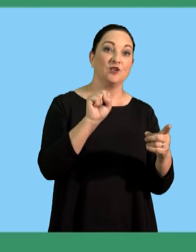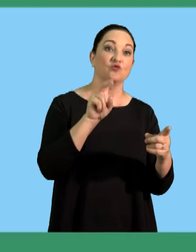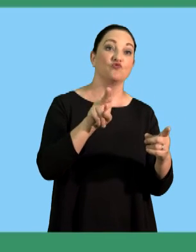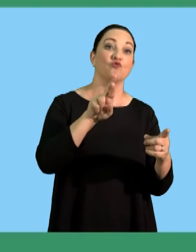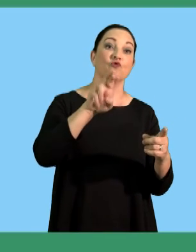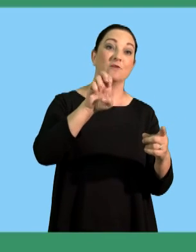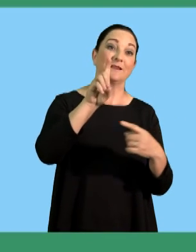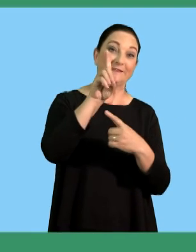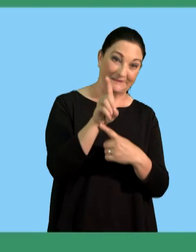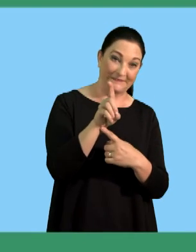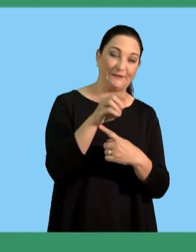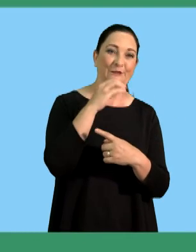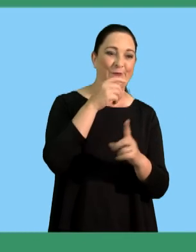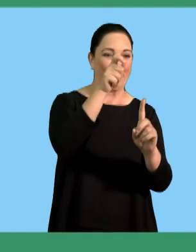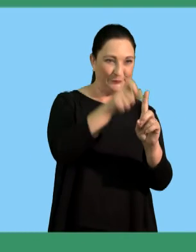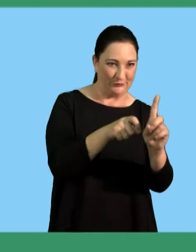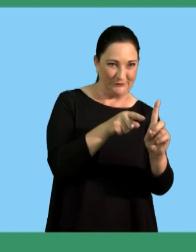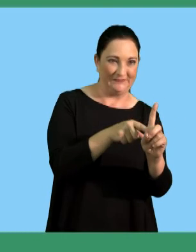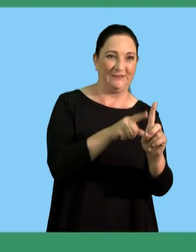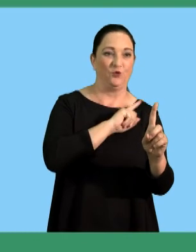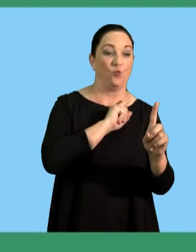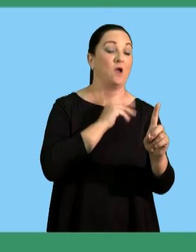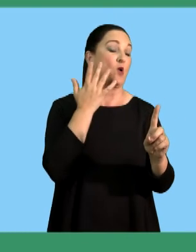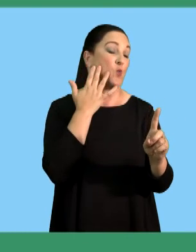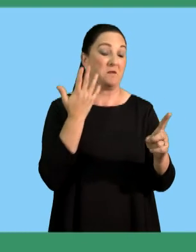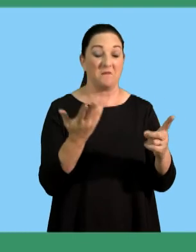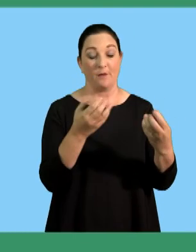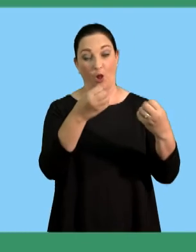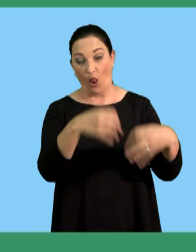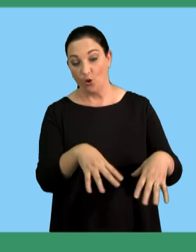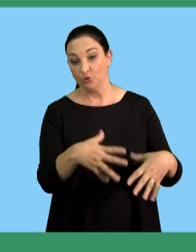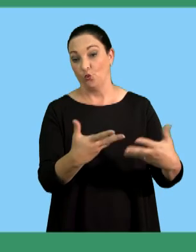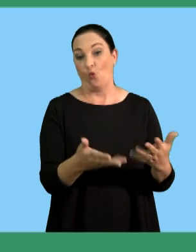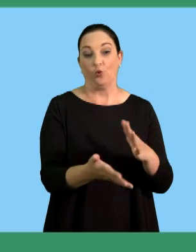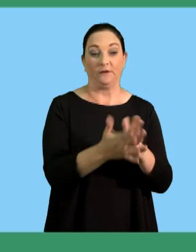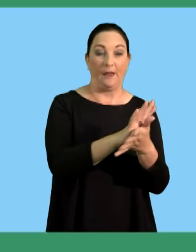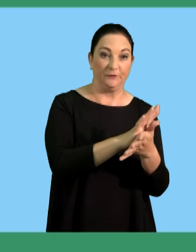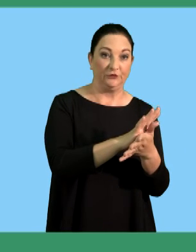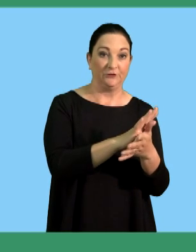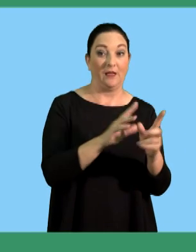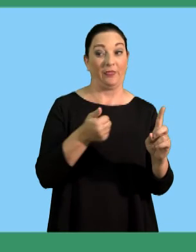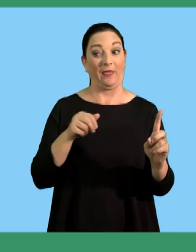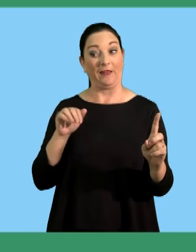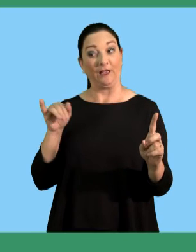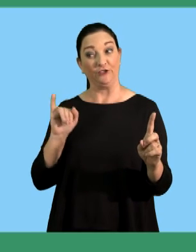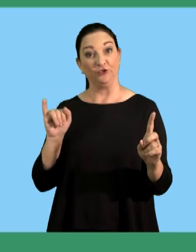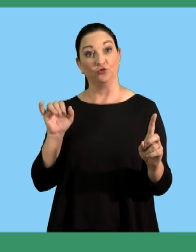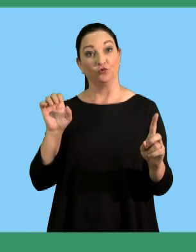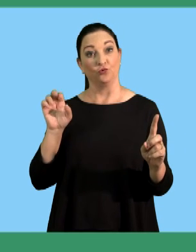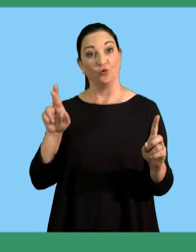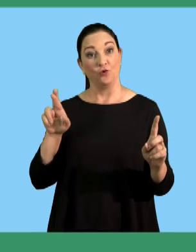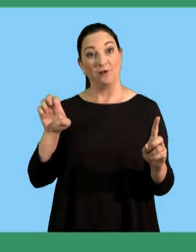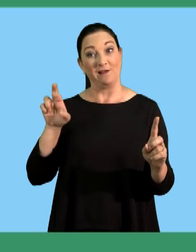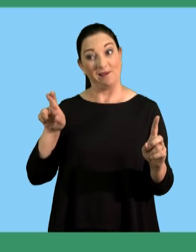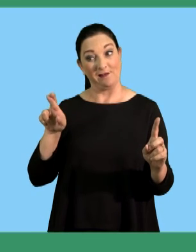the event of a specified loss or damage. So this is an agreement where the insurer undertakes